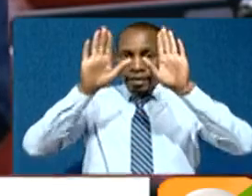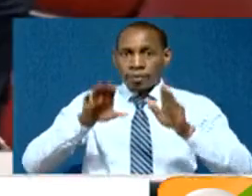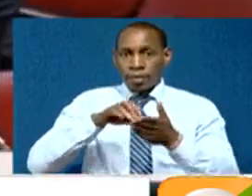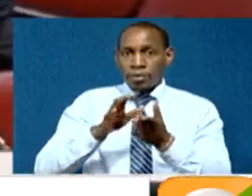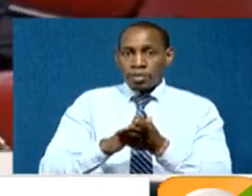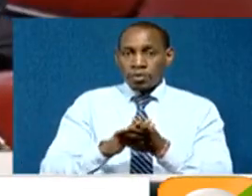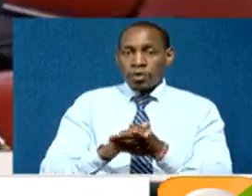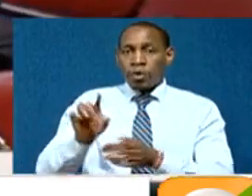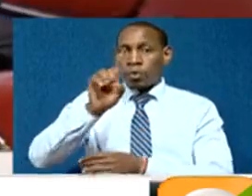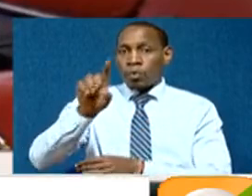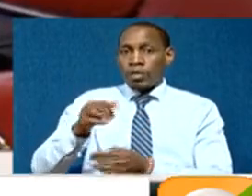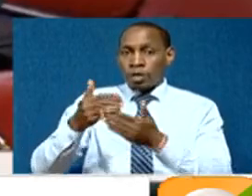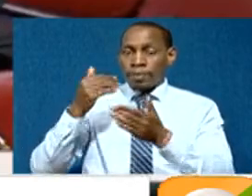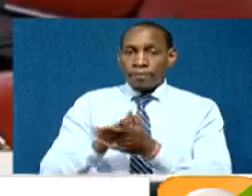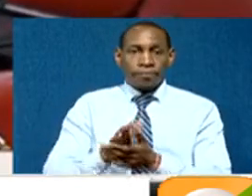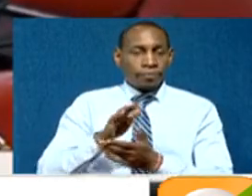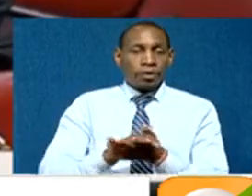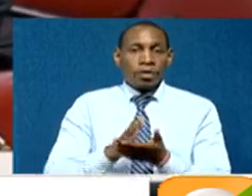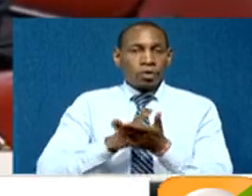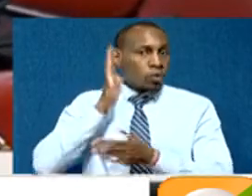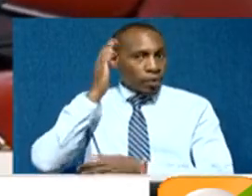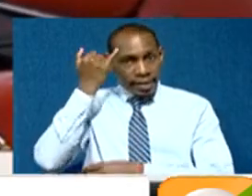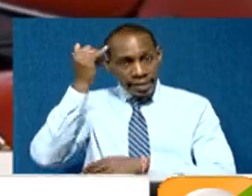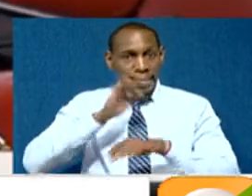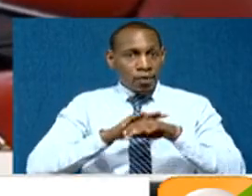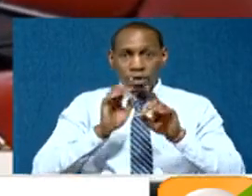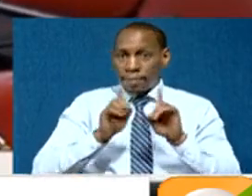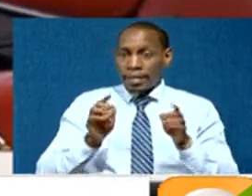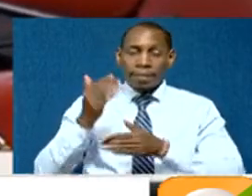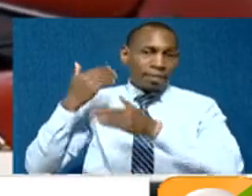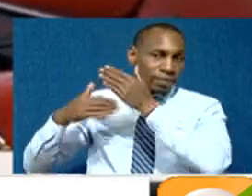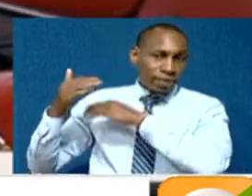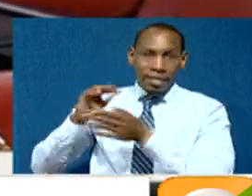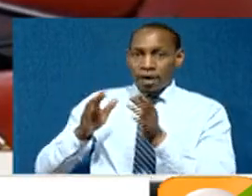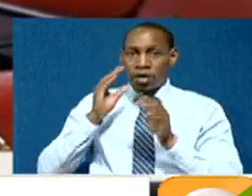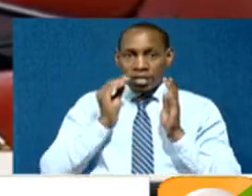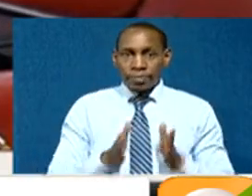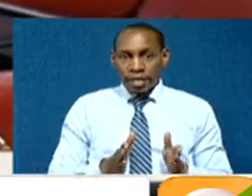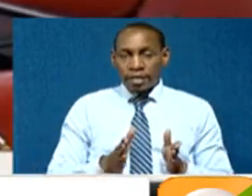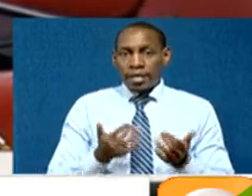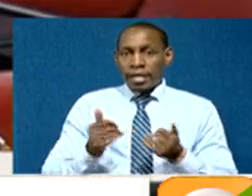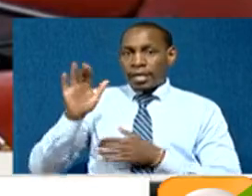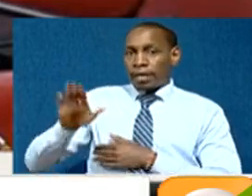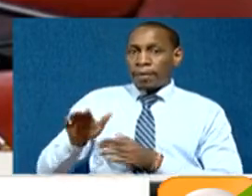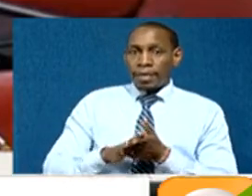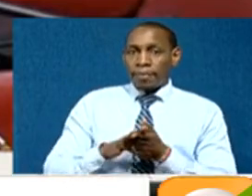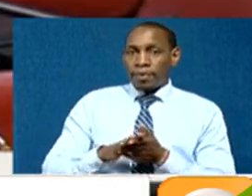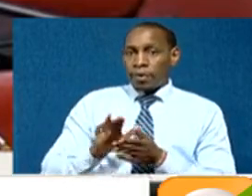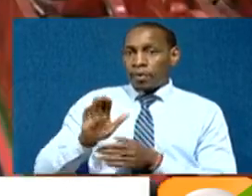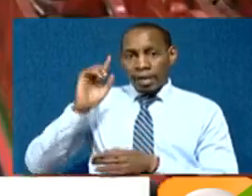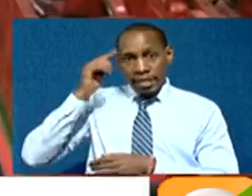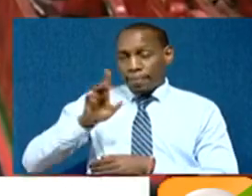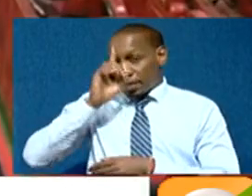matter. Even when Duale has a good idea, because of his past, Mr. Speaker, this House never takes him seriously, Mr.